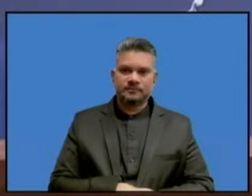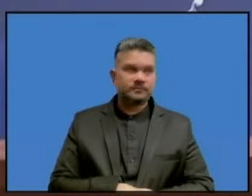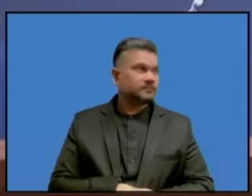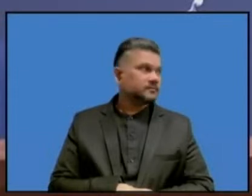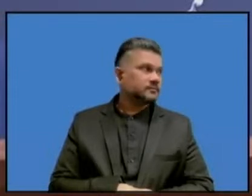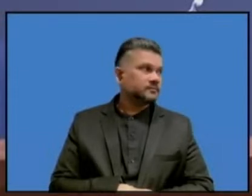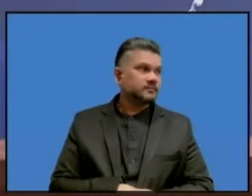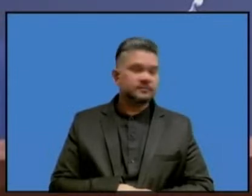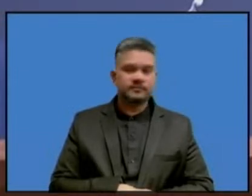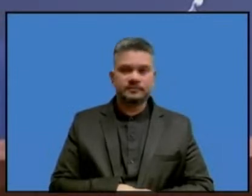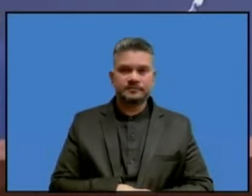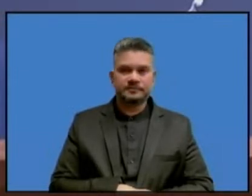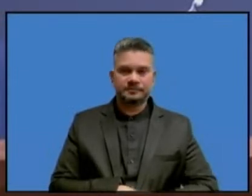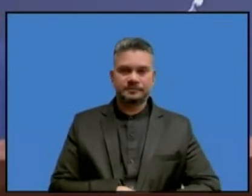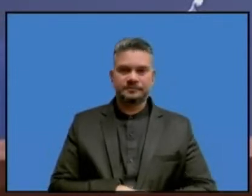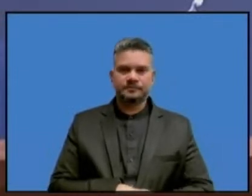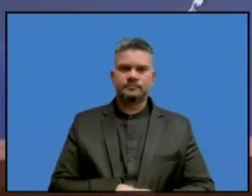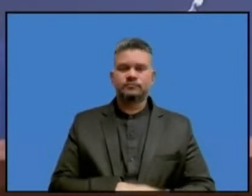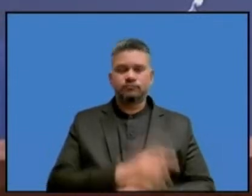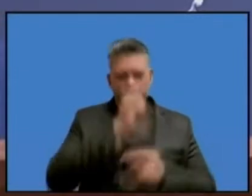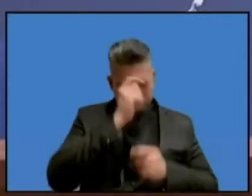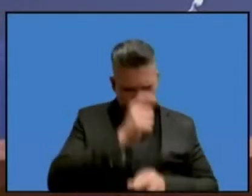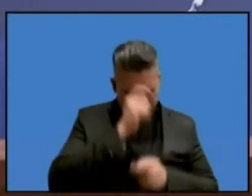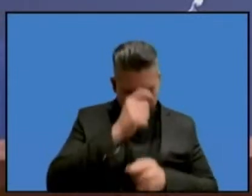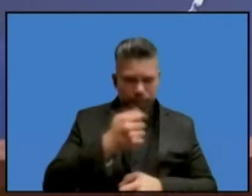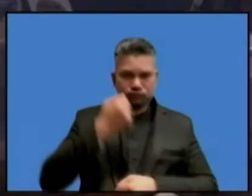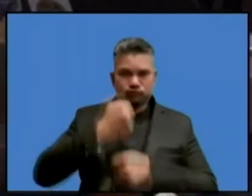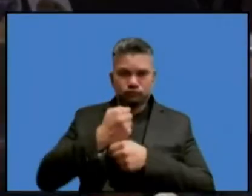Excellencies, delegates, and colleagues, I am Amnesty Amalia